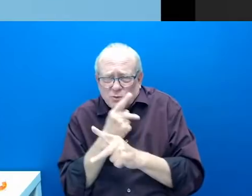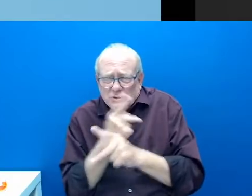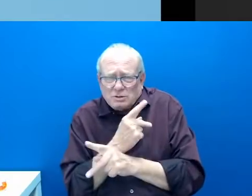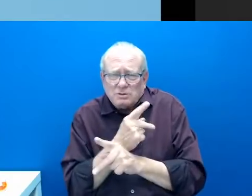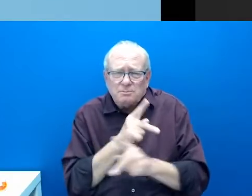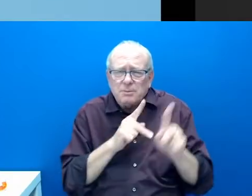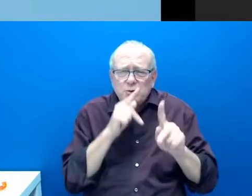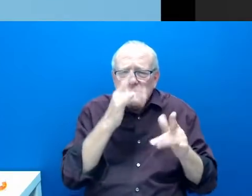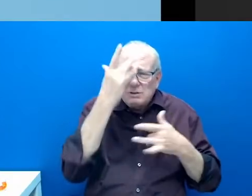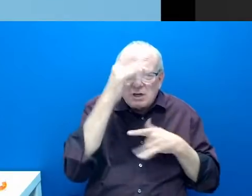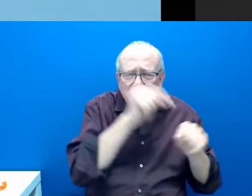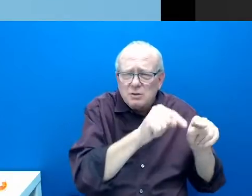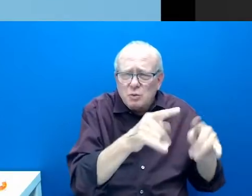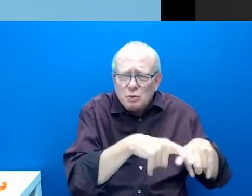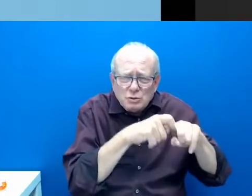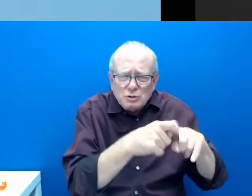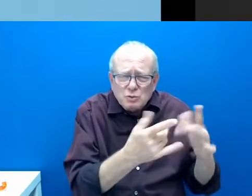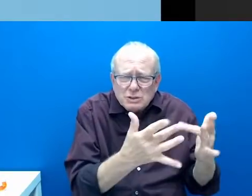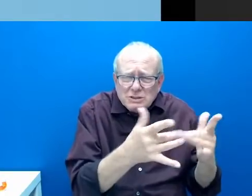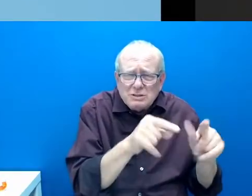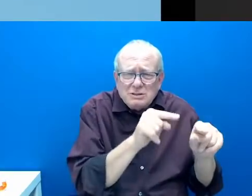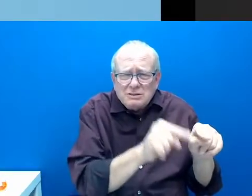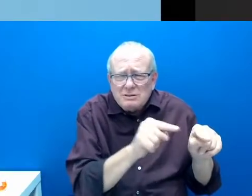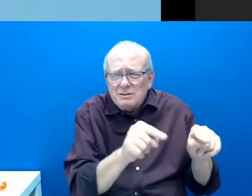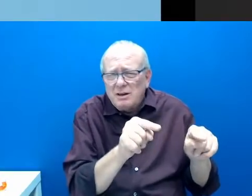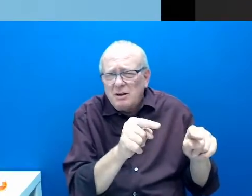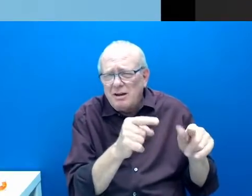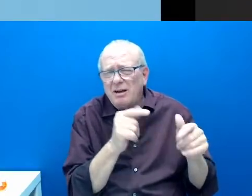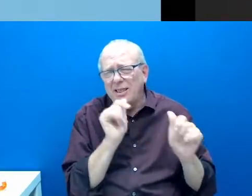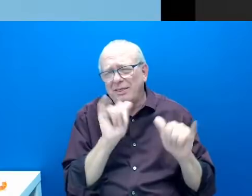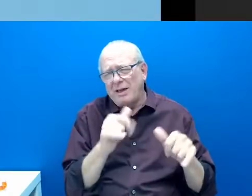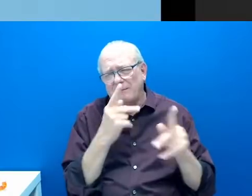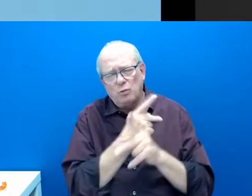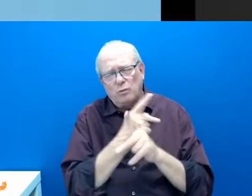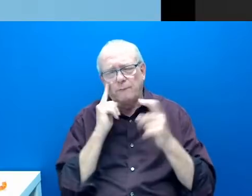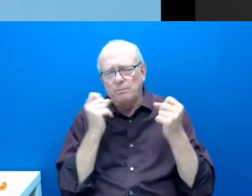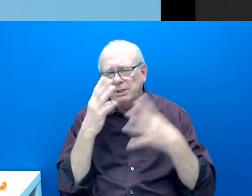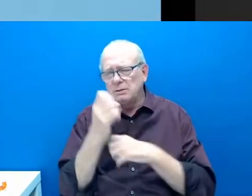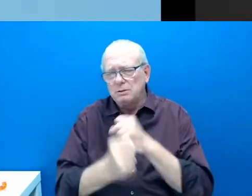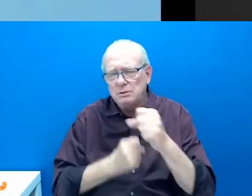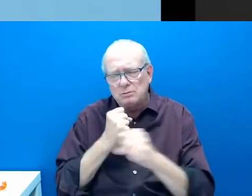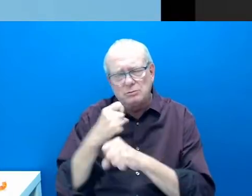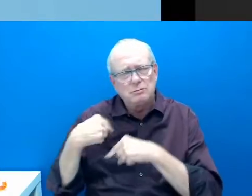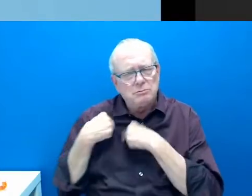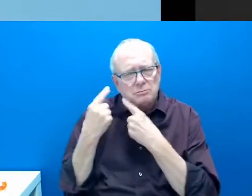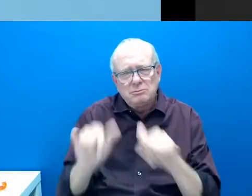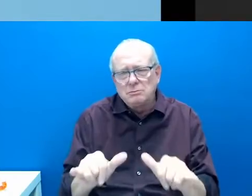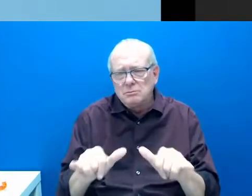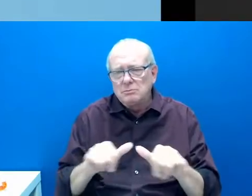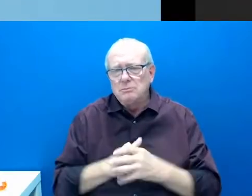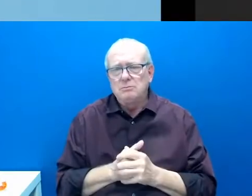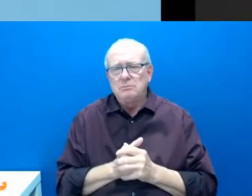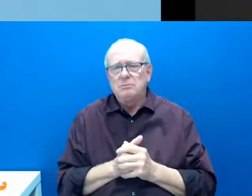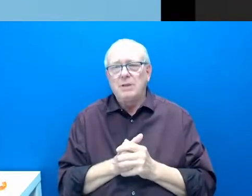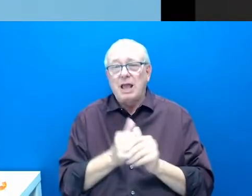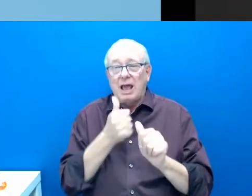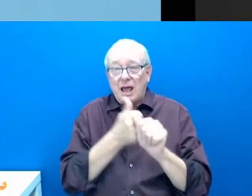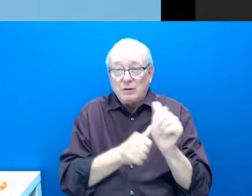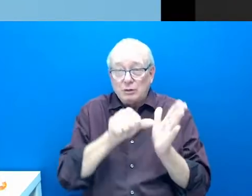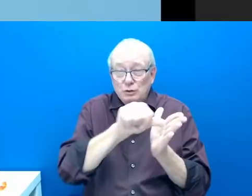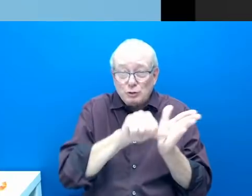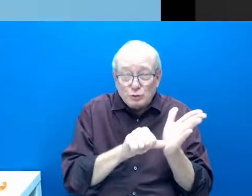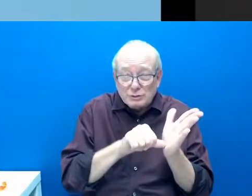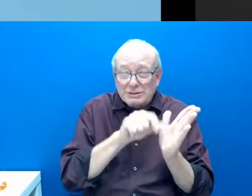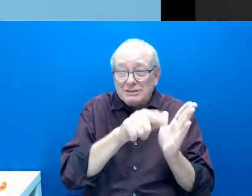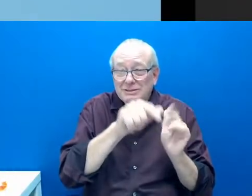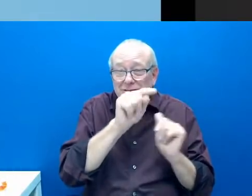how patients are waiting for surgery. And we've been doing this for a number of years. So every patient that's scheduled for surgery in Alberta is given a code. It's a